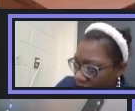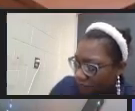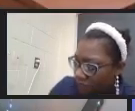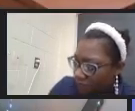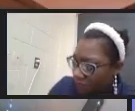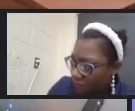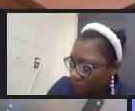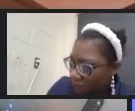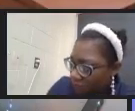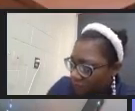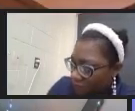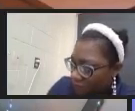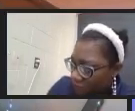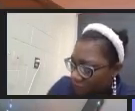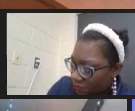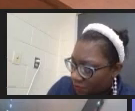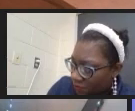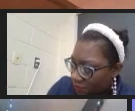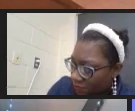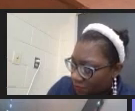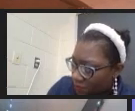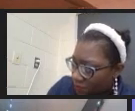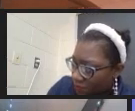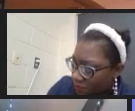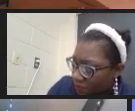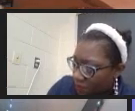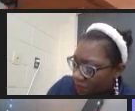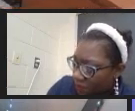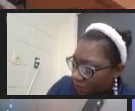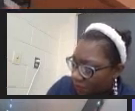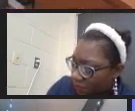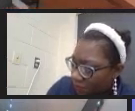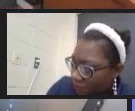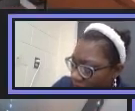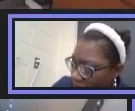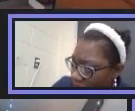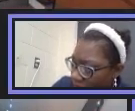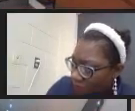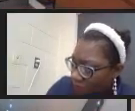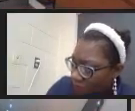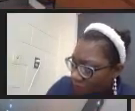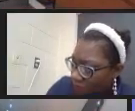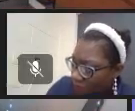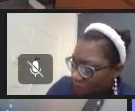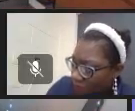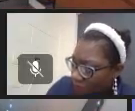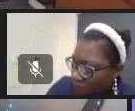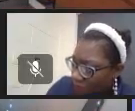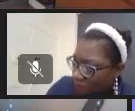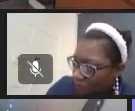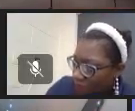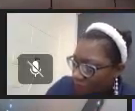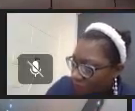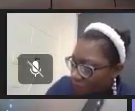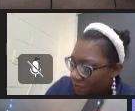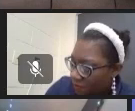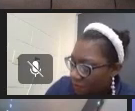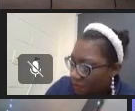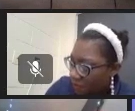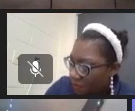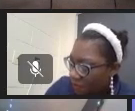level, we have some conflicting laws. The federal government says we have to report it. This information on an equity